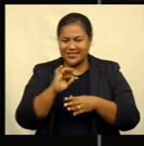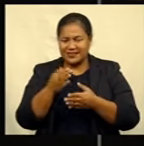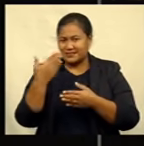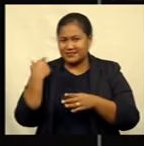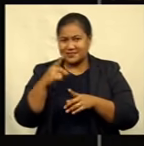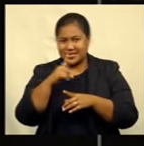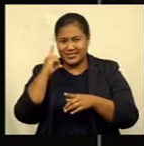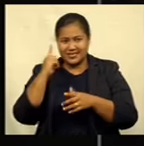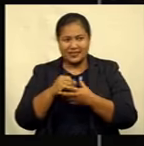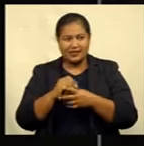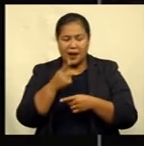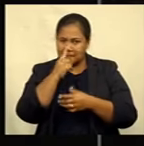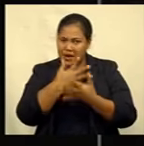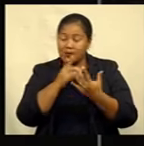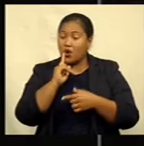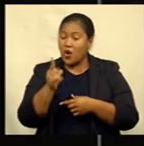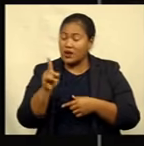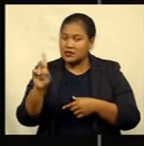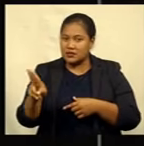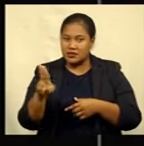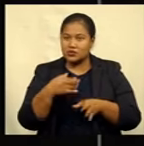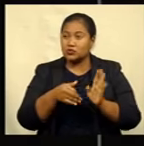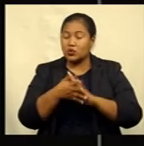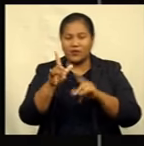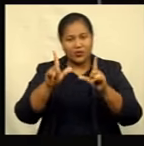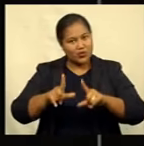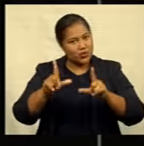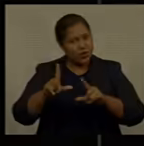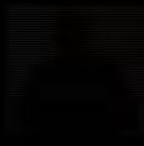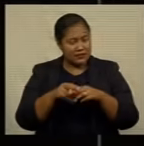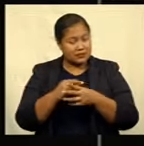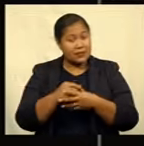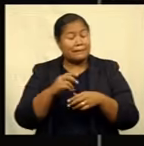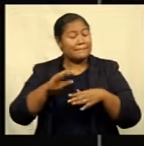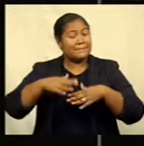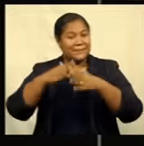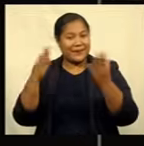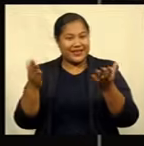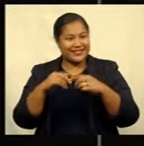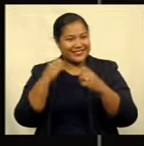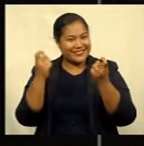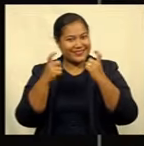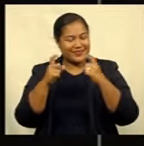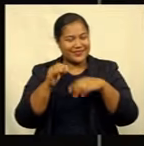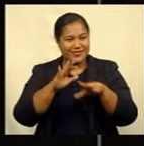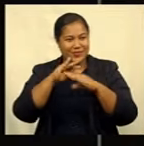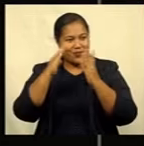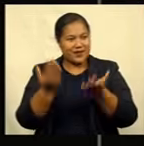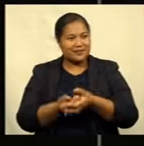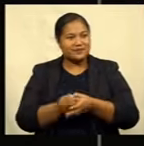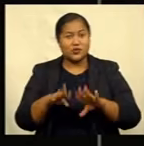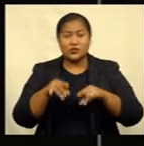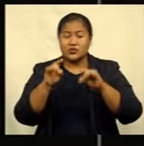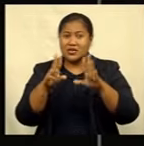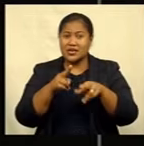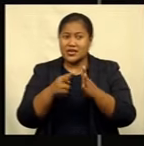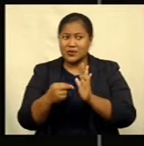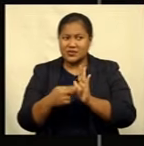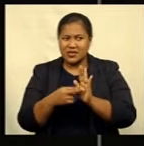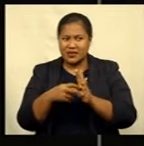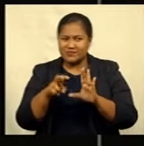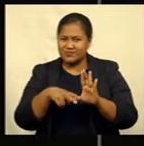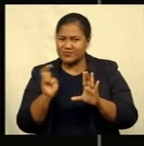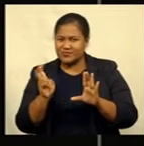for publicly ordering her to attend the Tokyo Games opening ceremony. Australia and New Zealand have pulled out of the Rugby League World